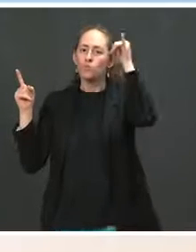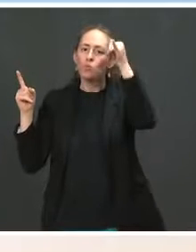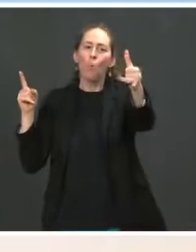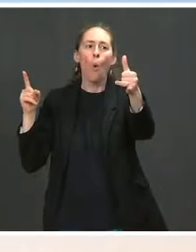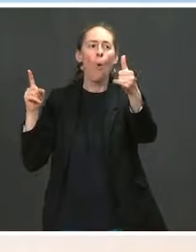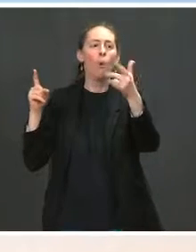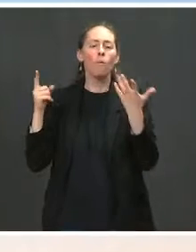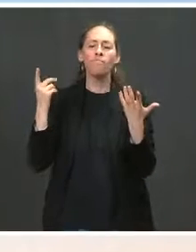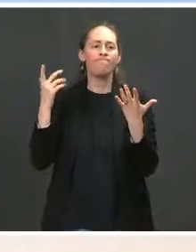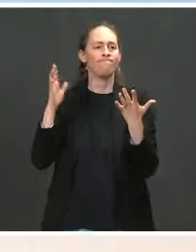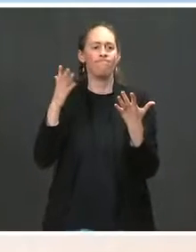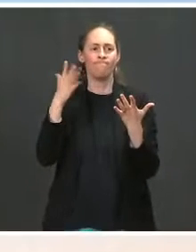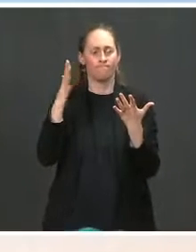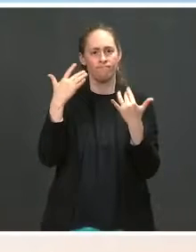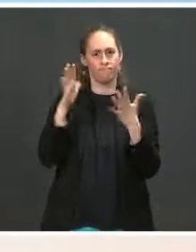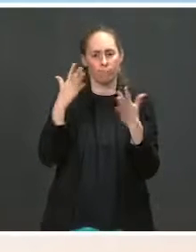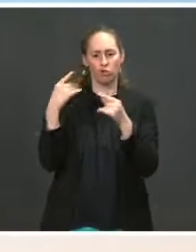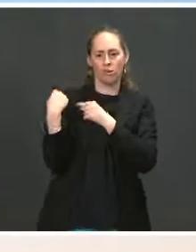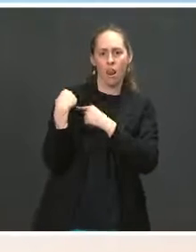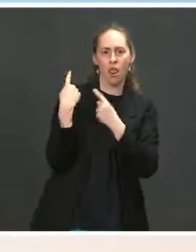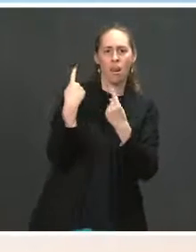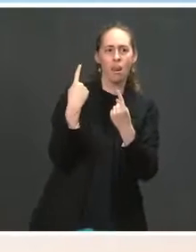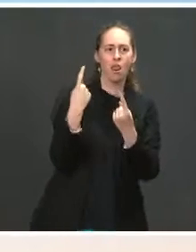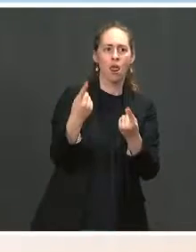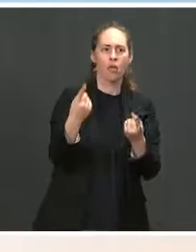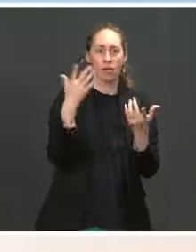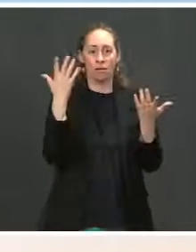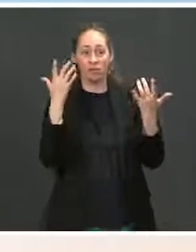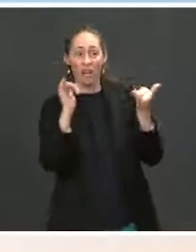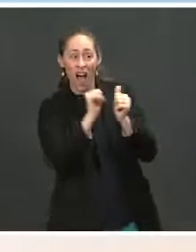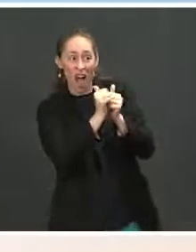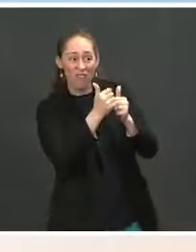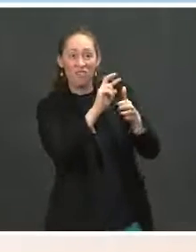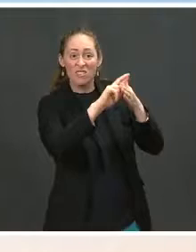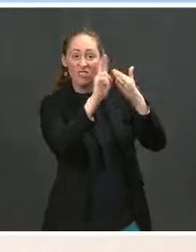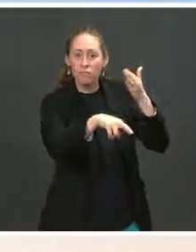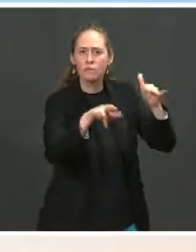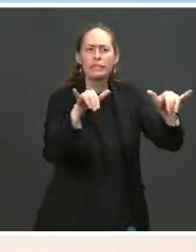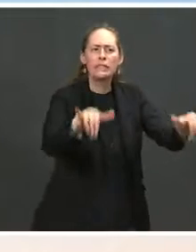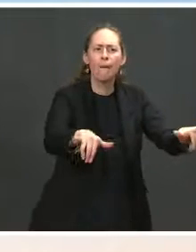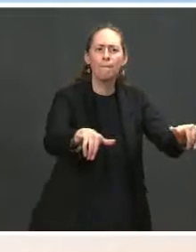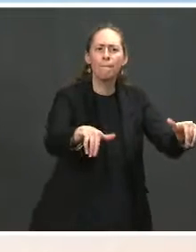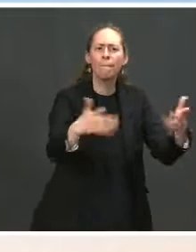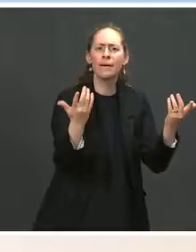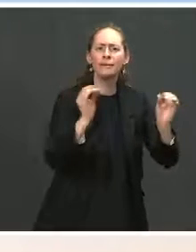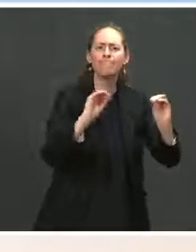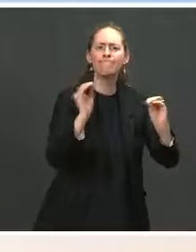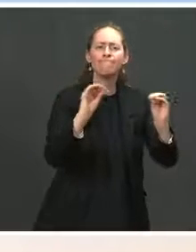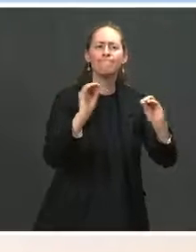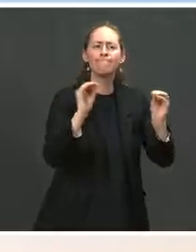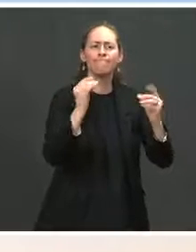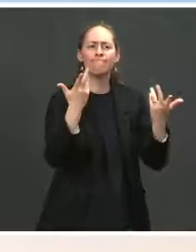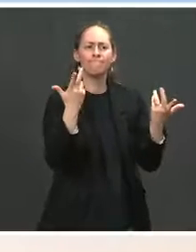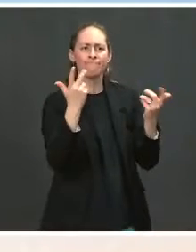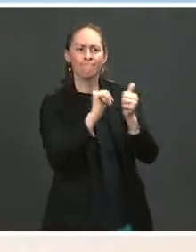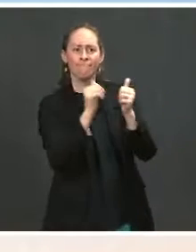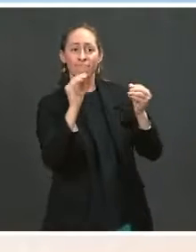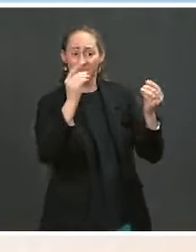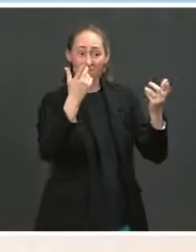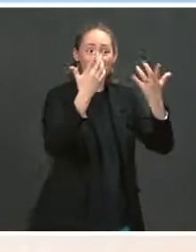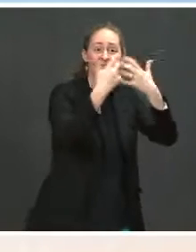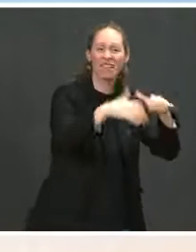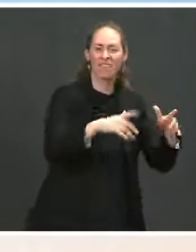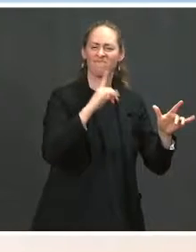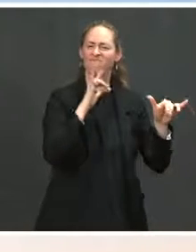has been made for 10 years, and it has not changed the outcome, has not made a military solution more appealing or more effective. So